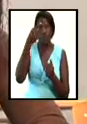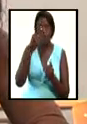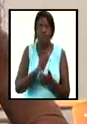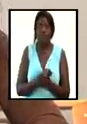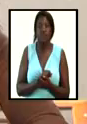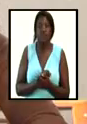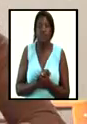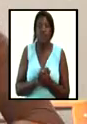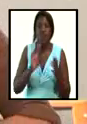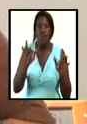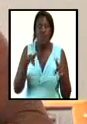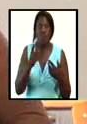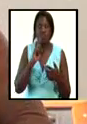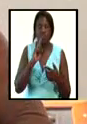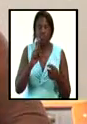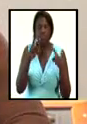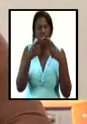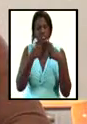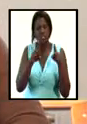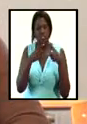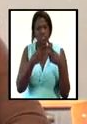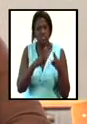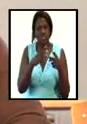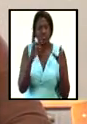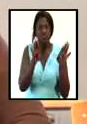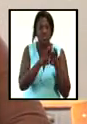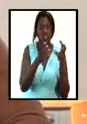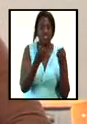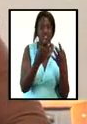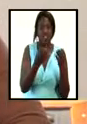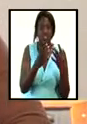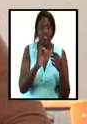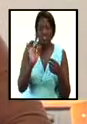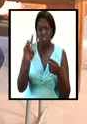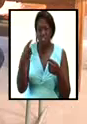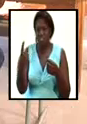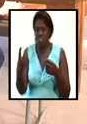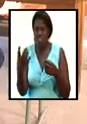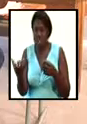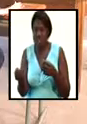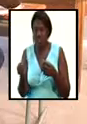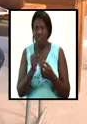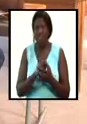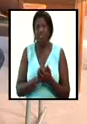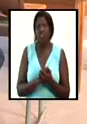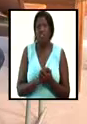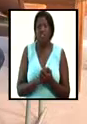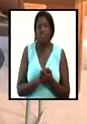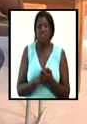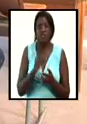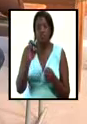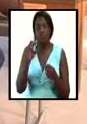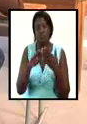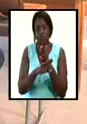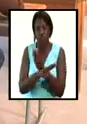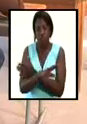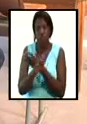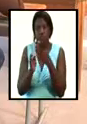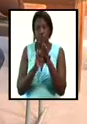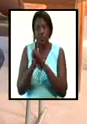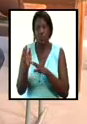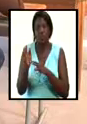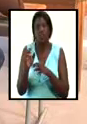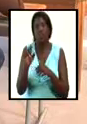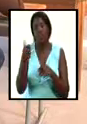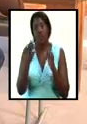And how do you tell the difference between plural and possessive? Just before you came in, Liz, Chantel